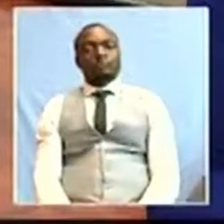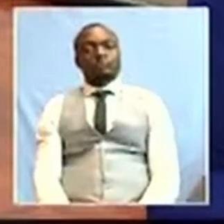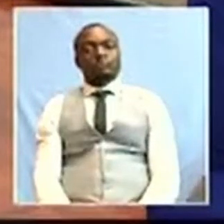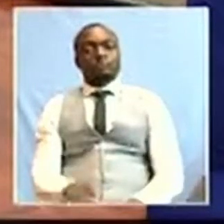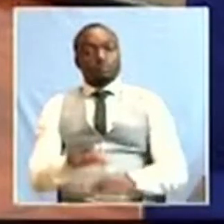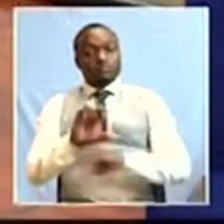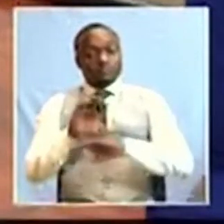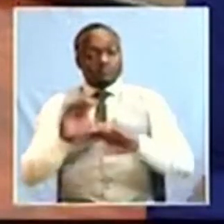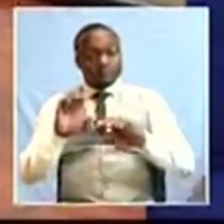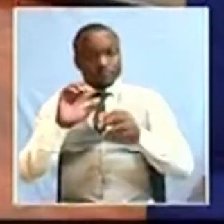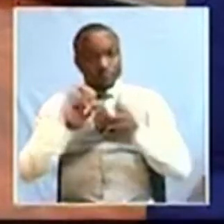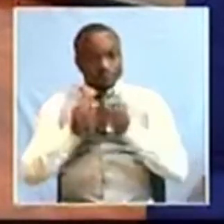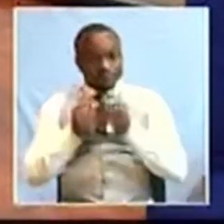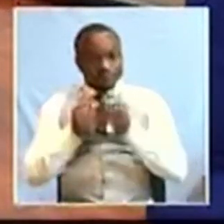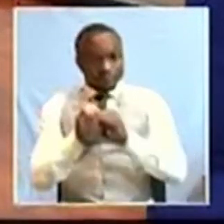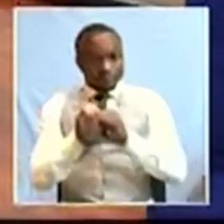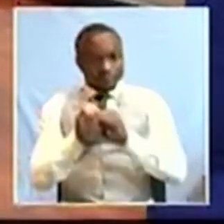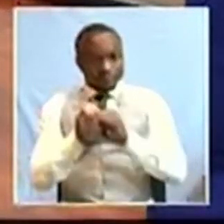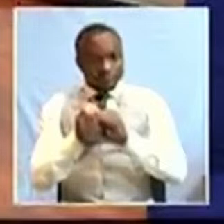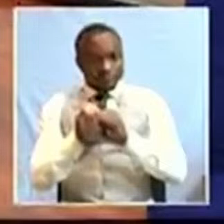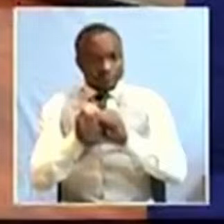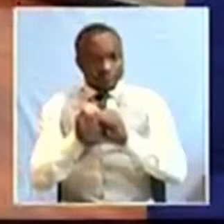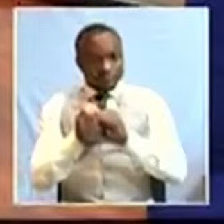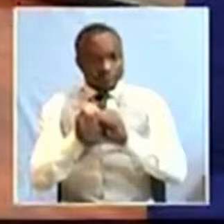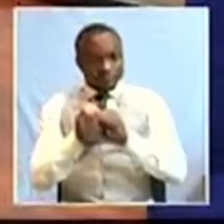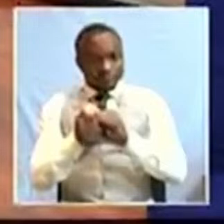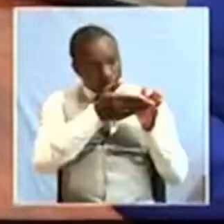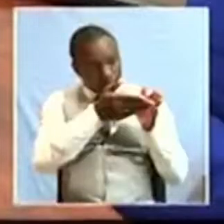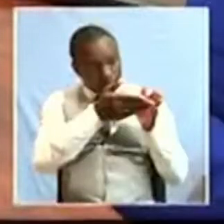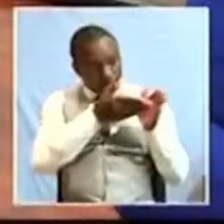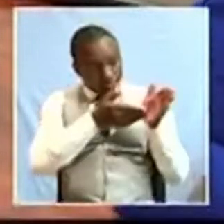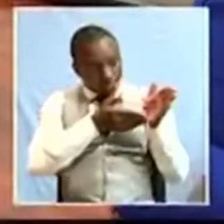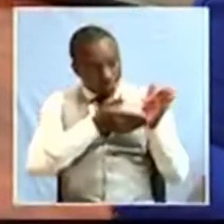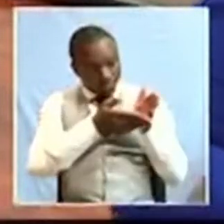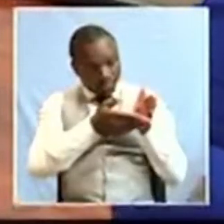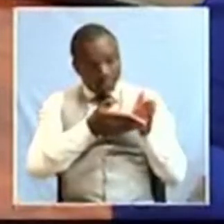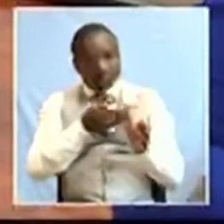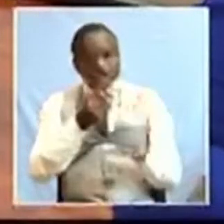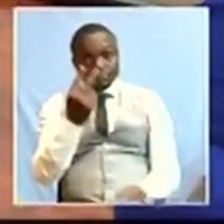Cause of query, line number 2,